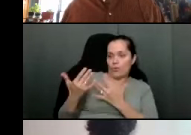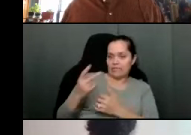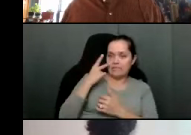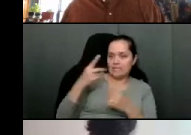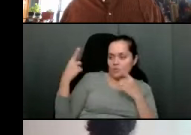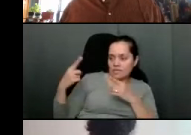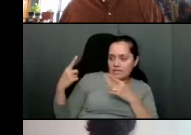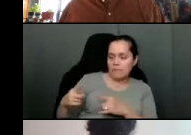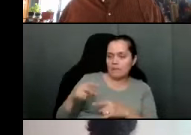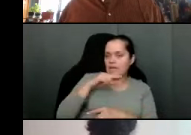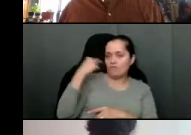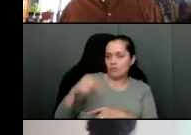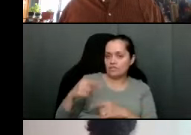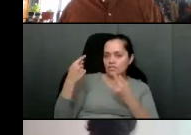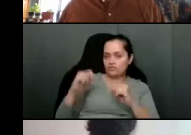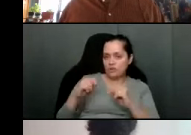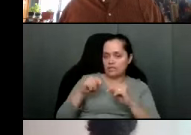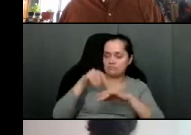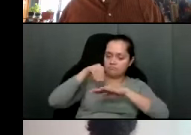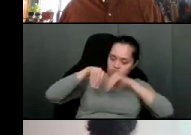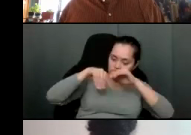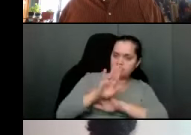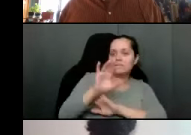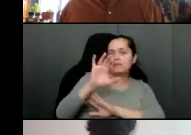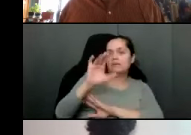see if Russia is going to invade Ukraine.